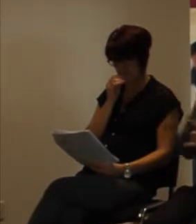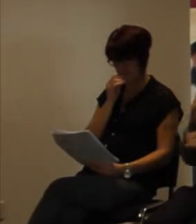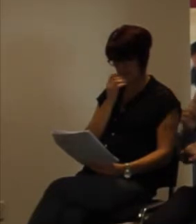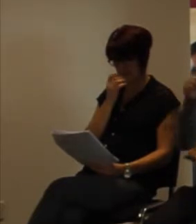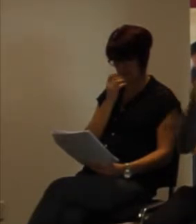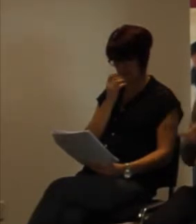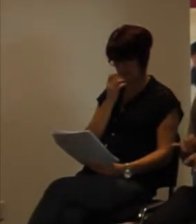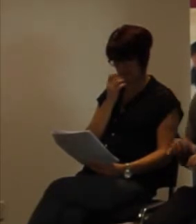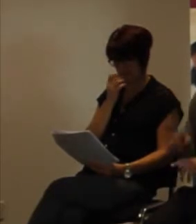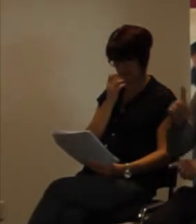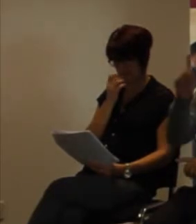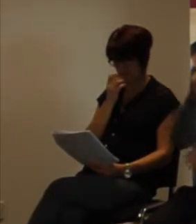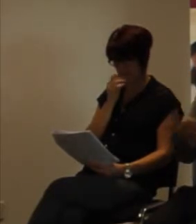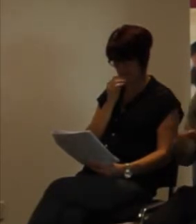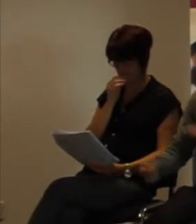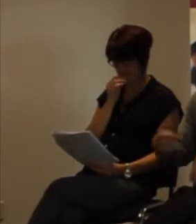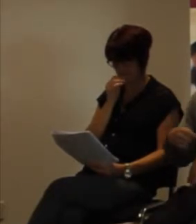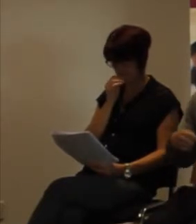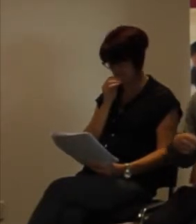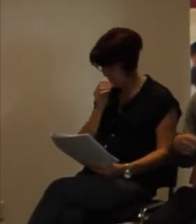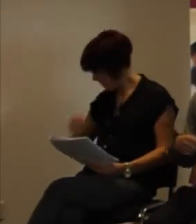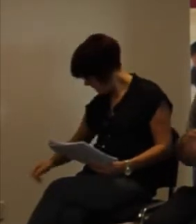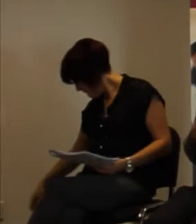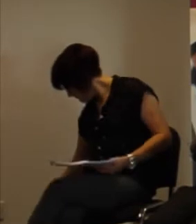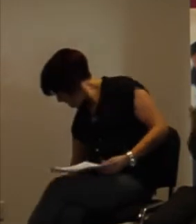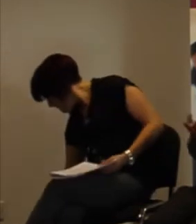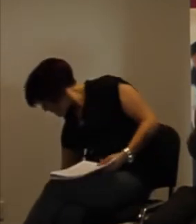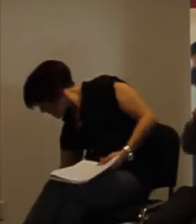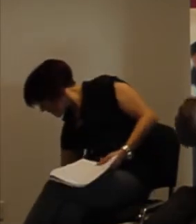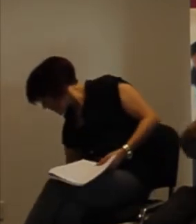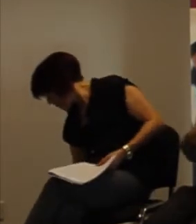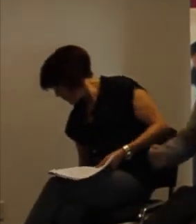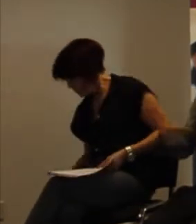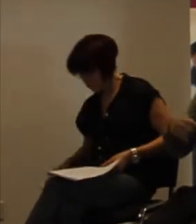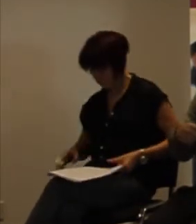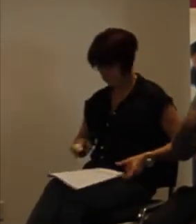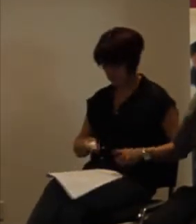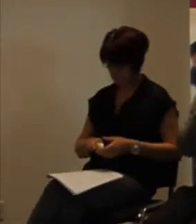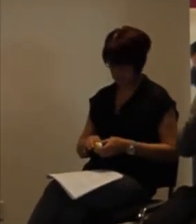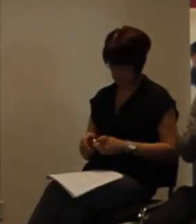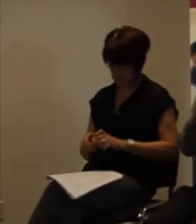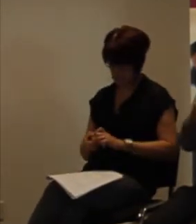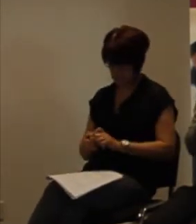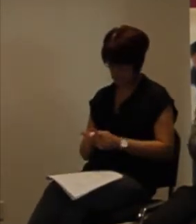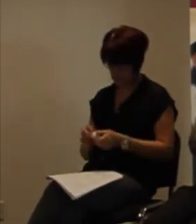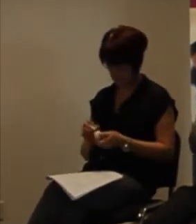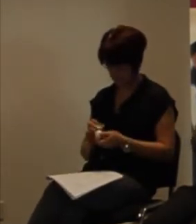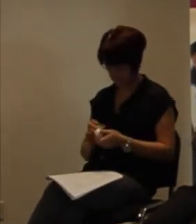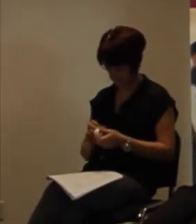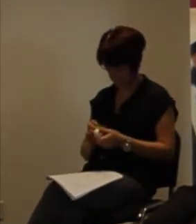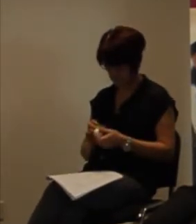know. Or if we're going to invalidate the assessment criteria by extending the time. So